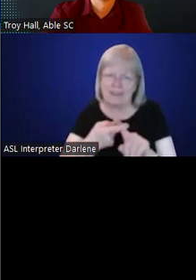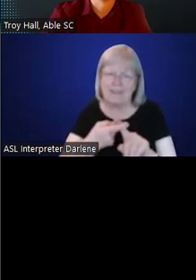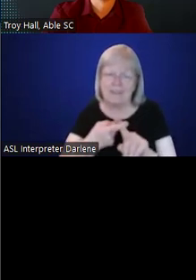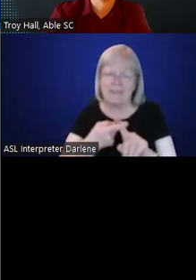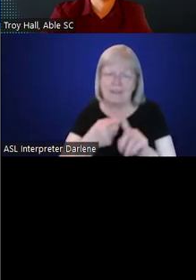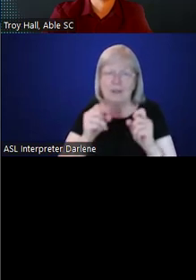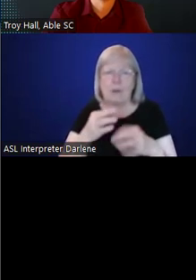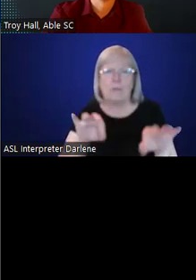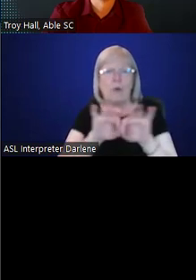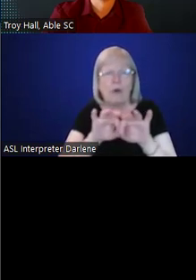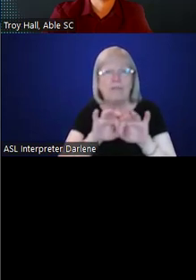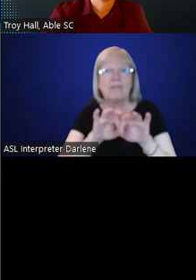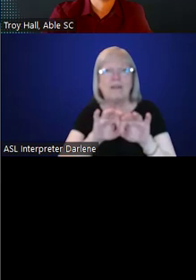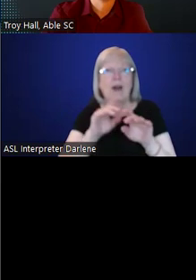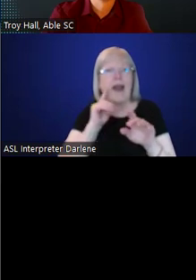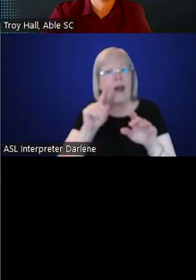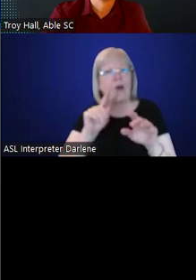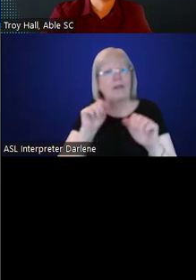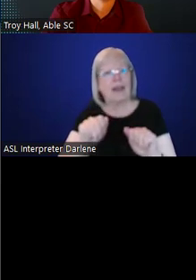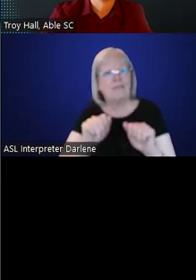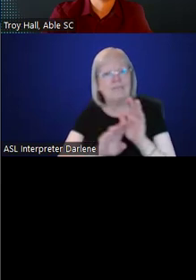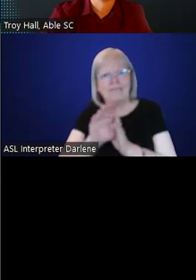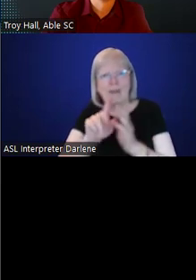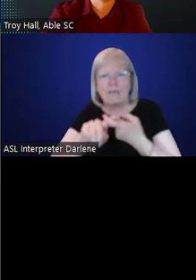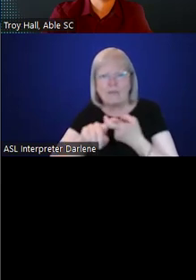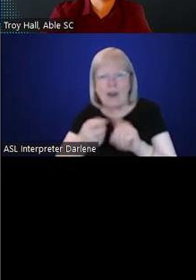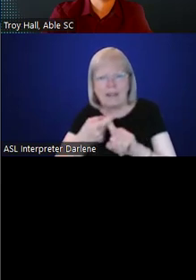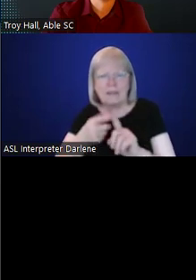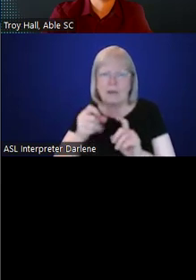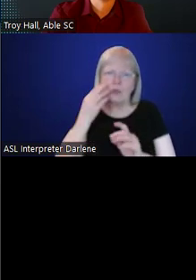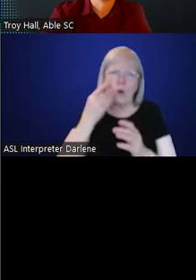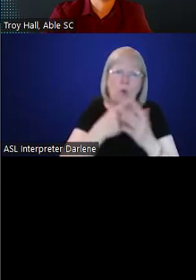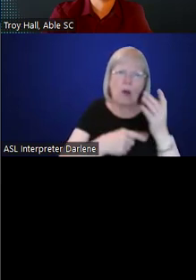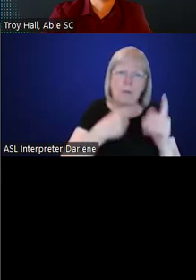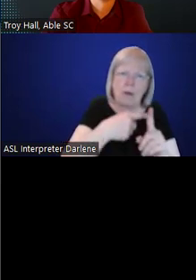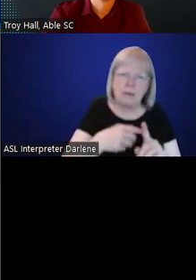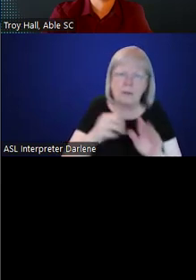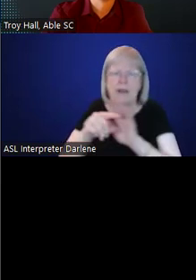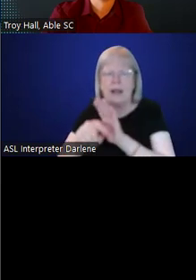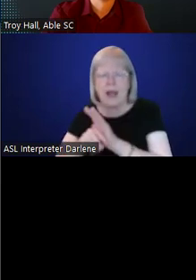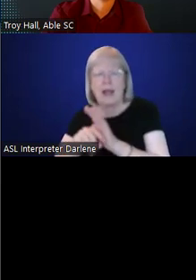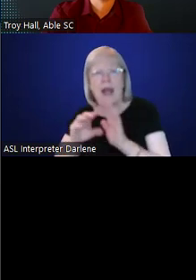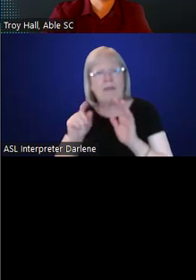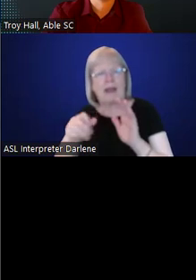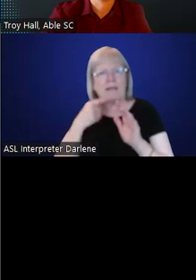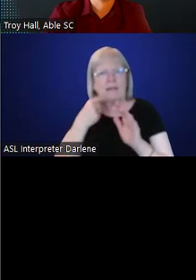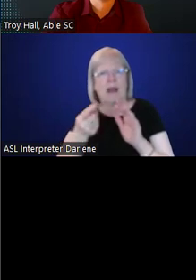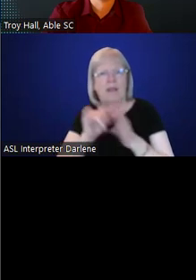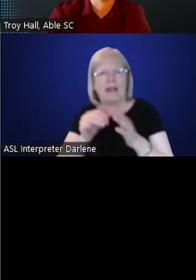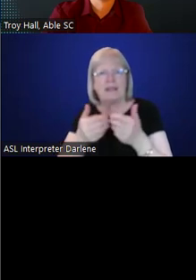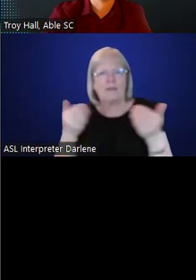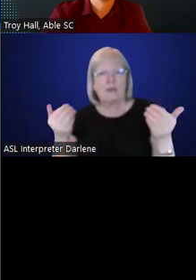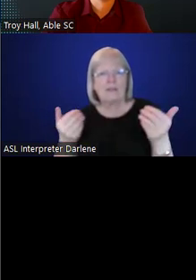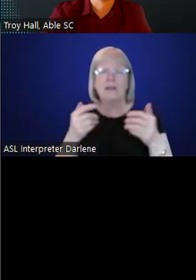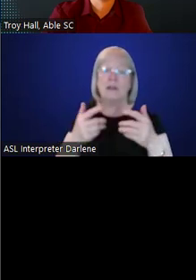bads about making friendships and how to differentiate. Well, I think they actually like me for me, or they actually like me because I